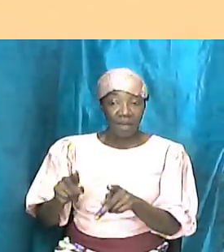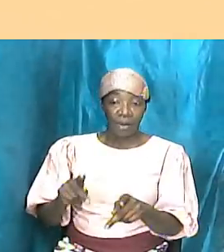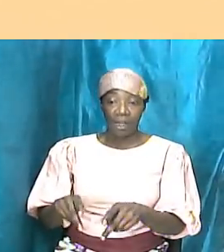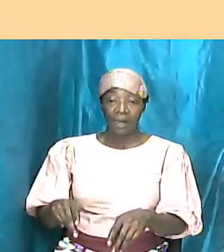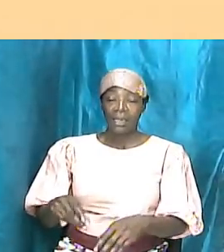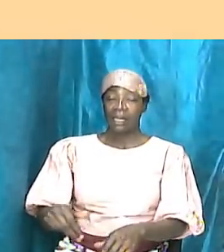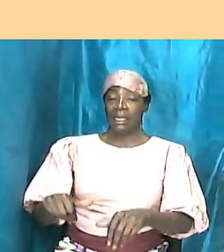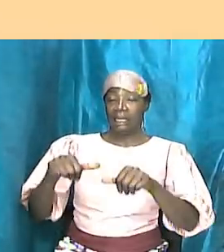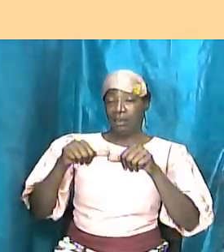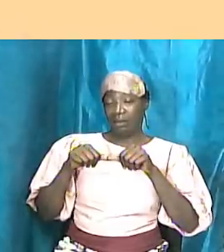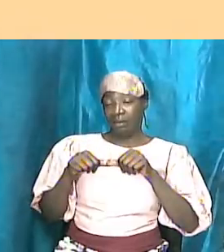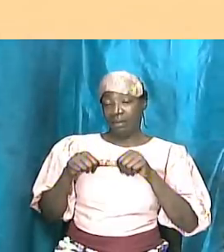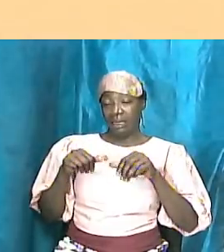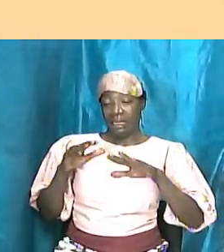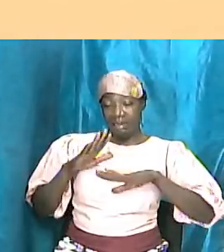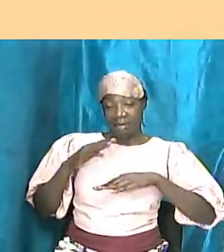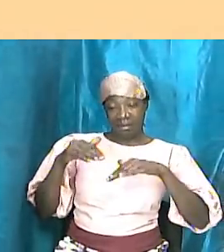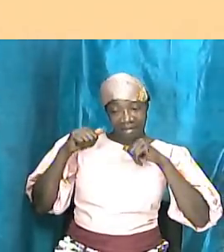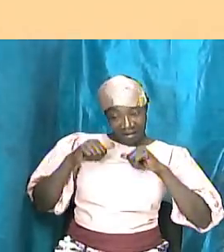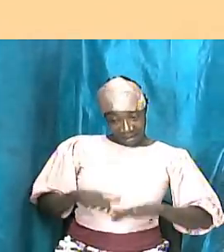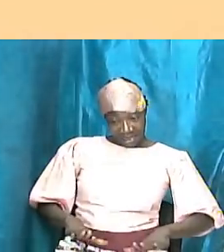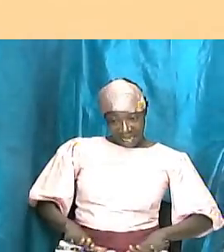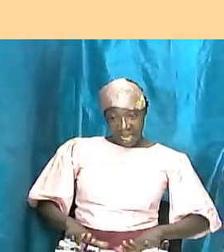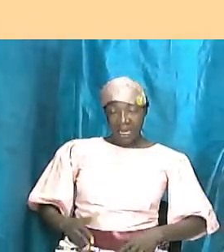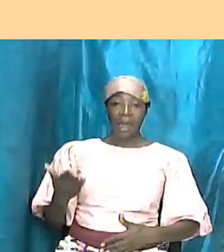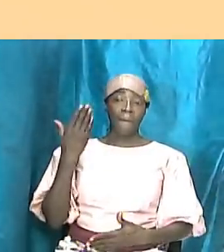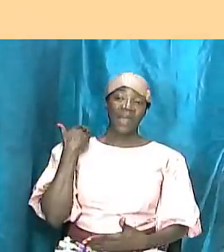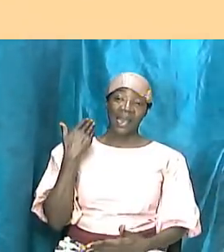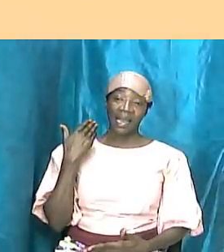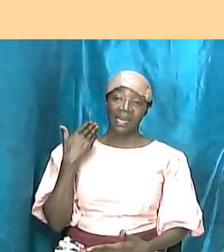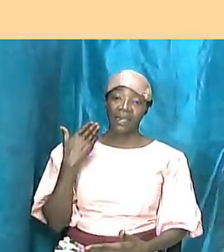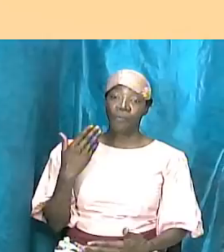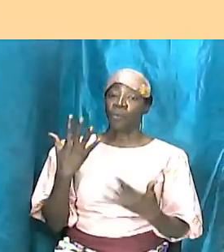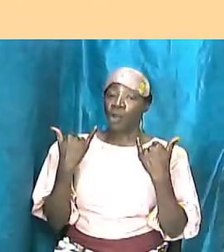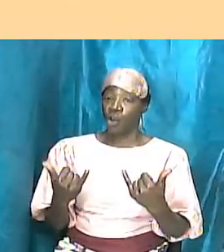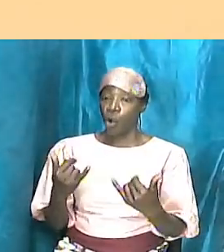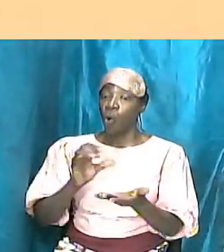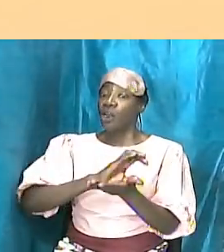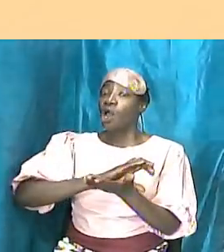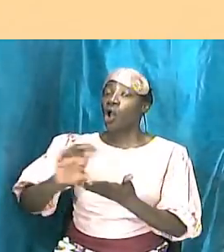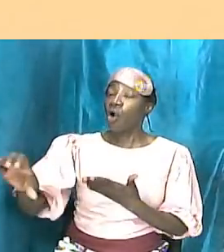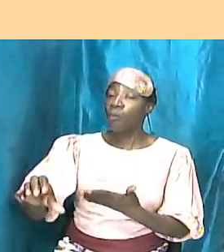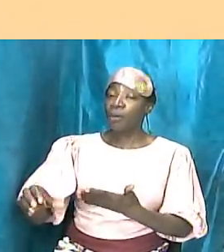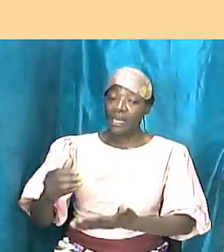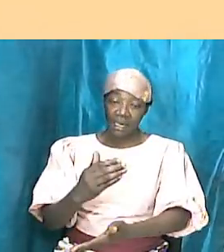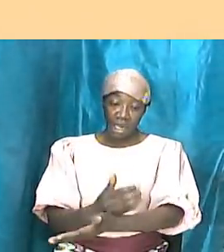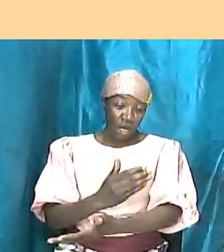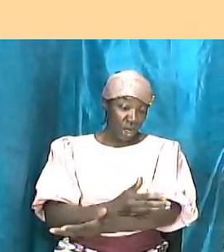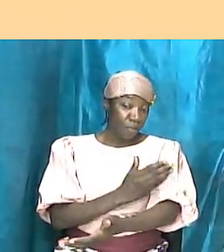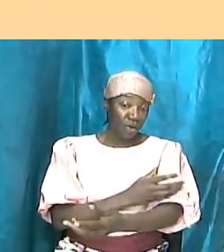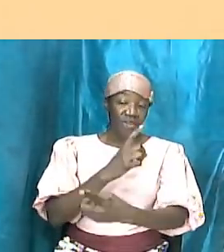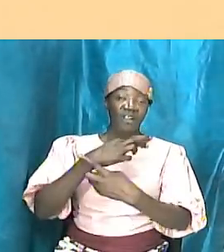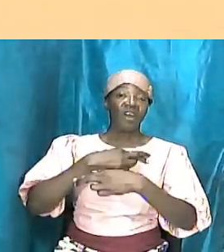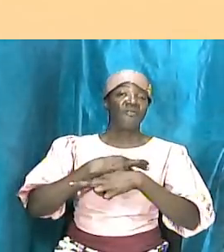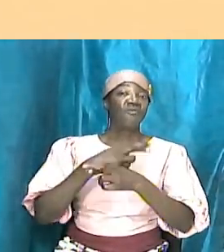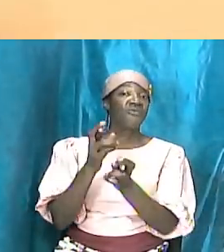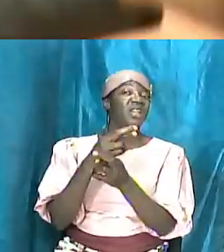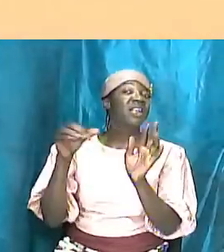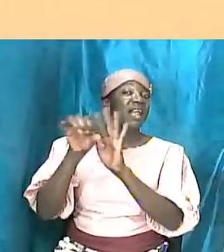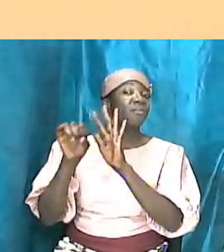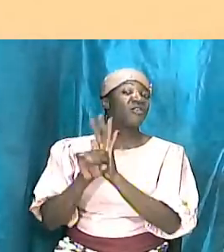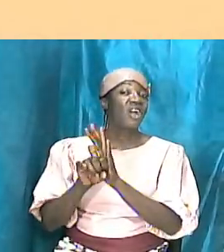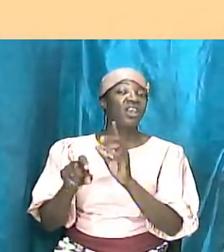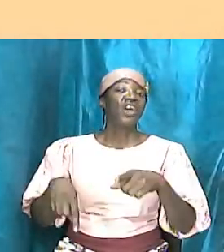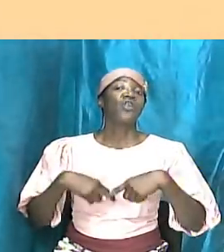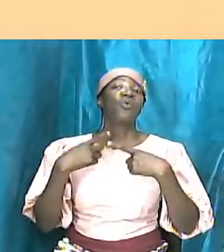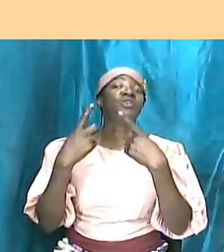they are going to complete their redemption process now, because remember, Egypt is coming to catch them, to carry them back. They are going to go